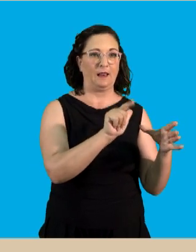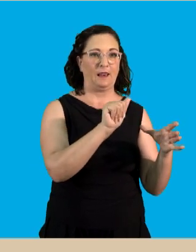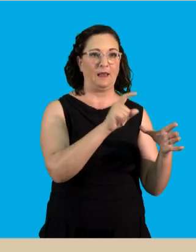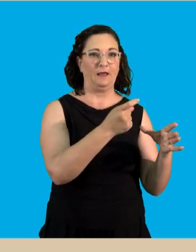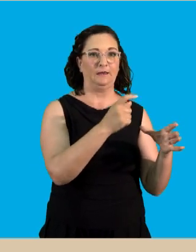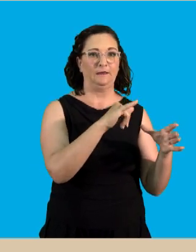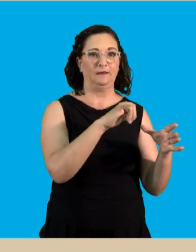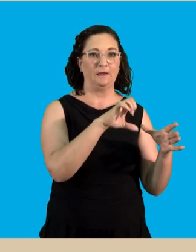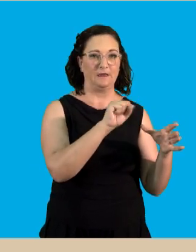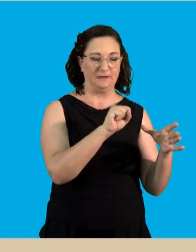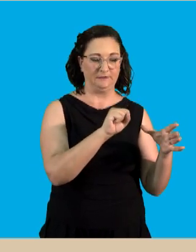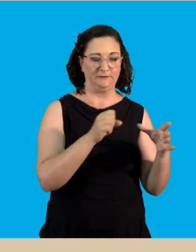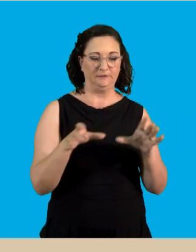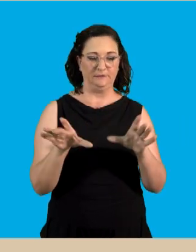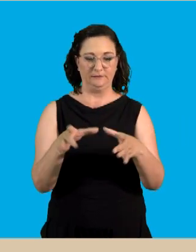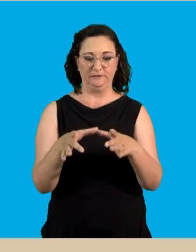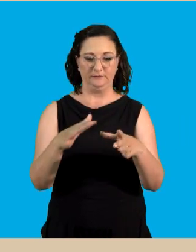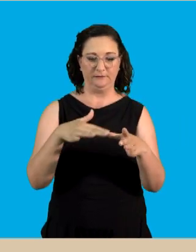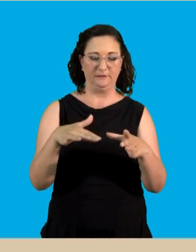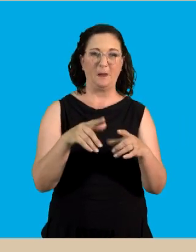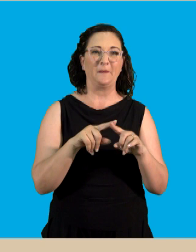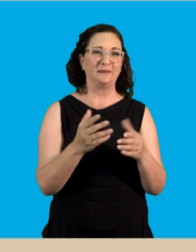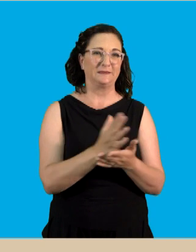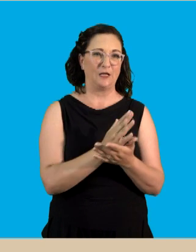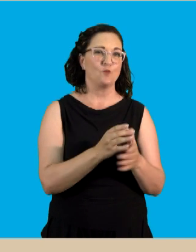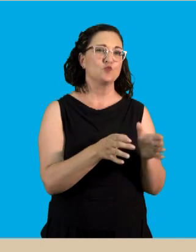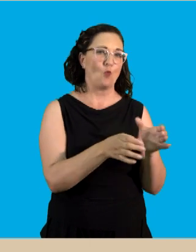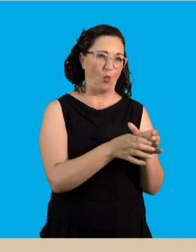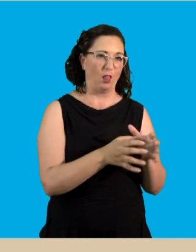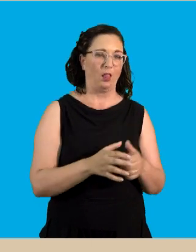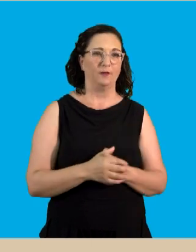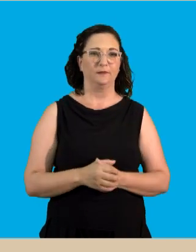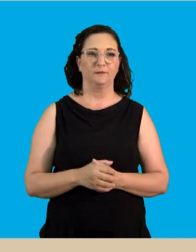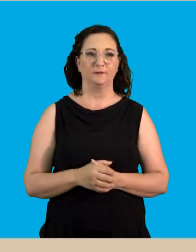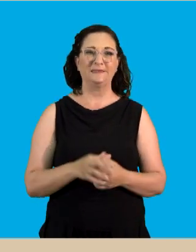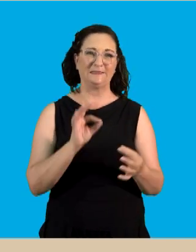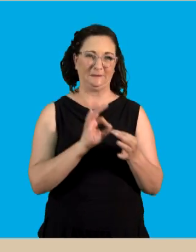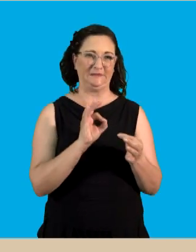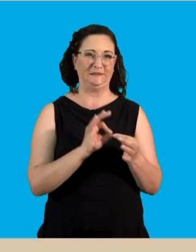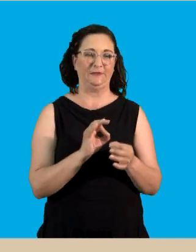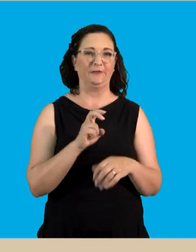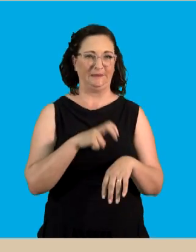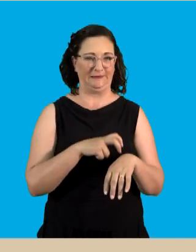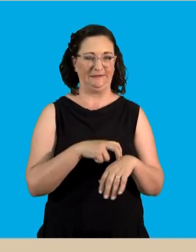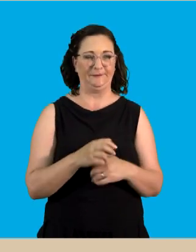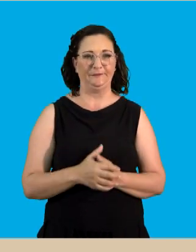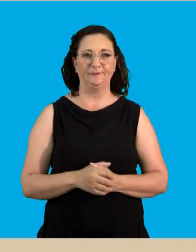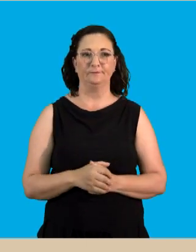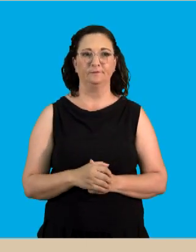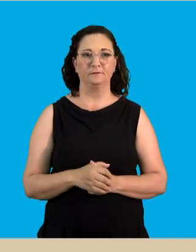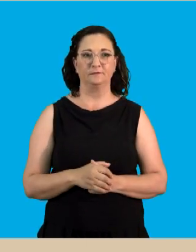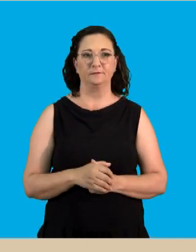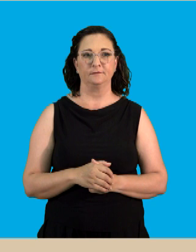they did what? They merged, some small, let's be specific, some small, let's start it again,